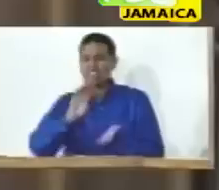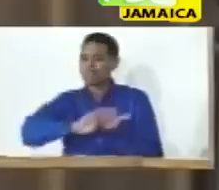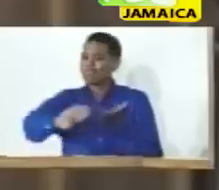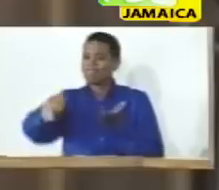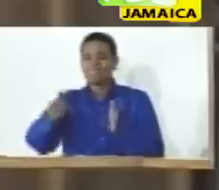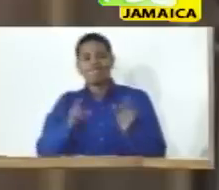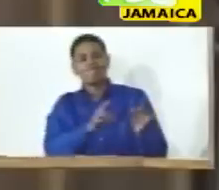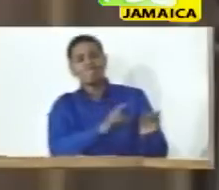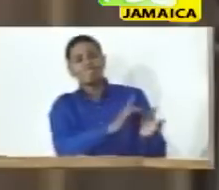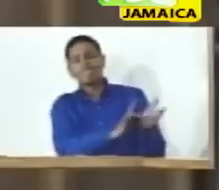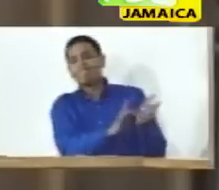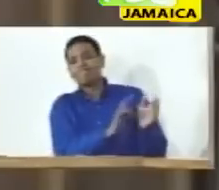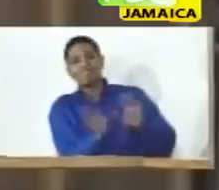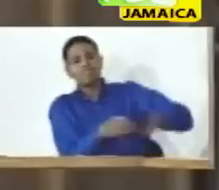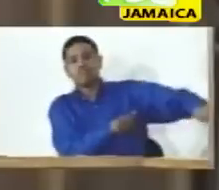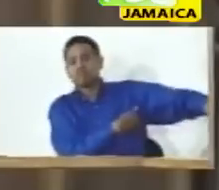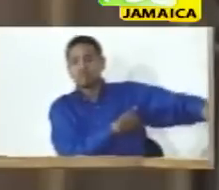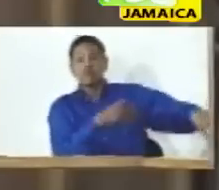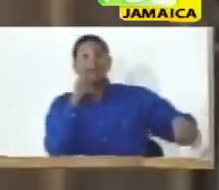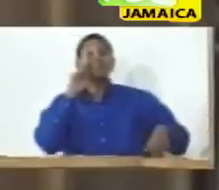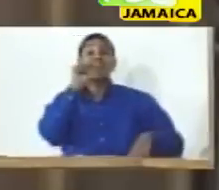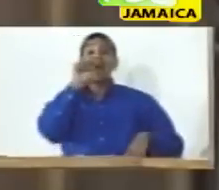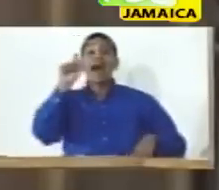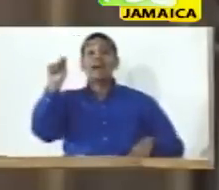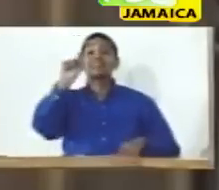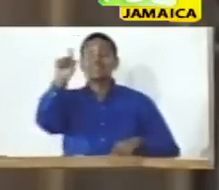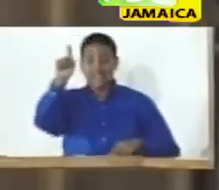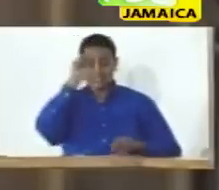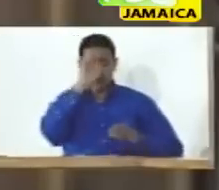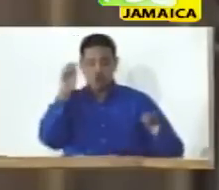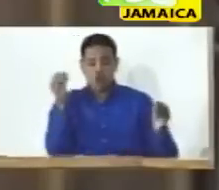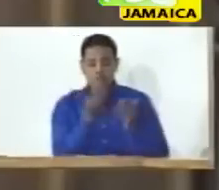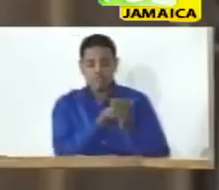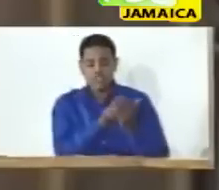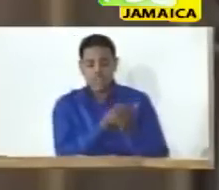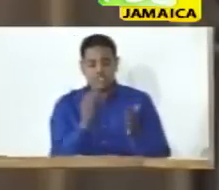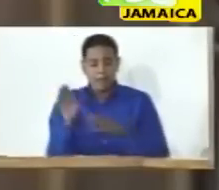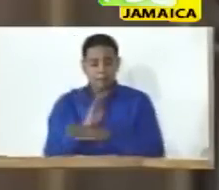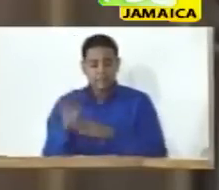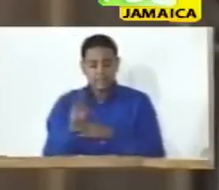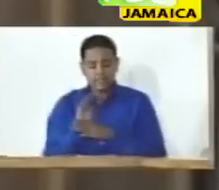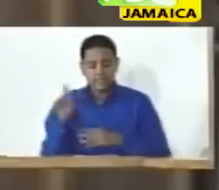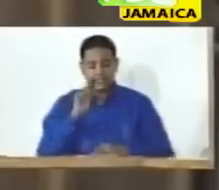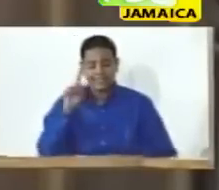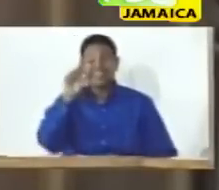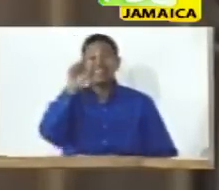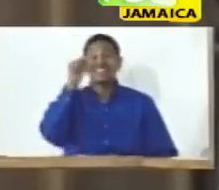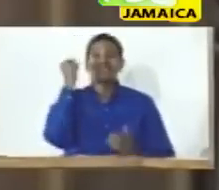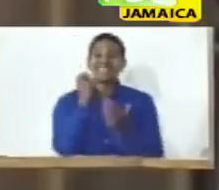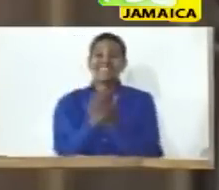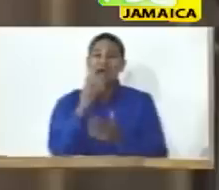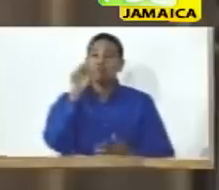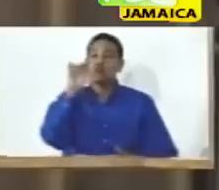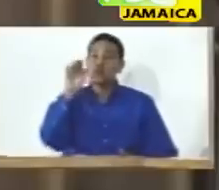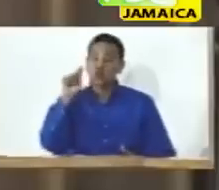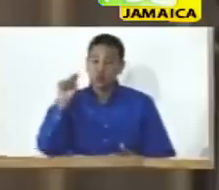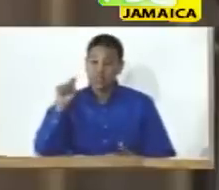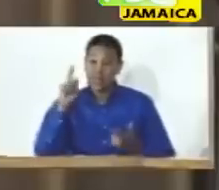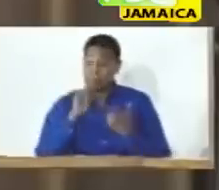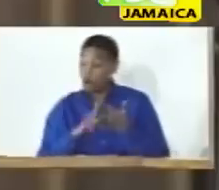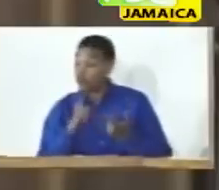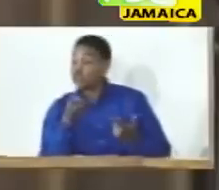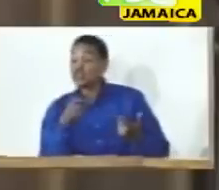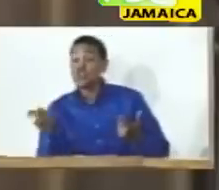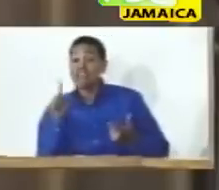the asset tax for non-financial businesses, the ad valorem stamp duty, and the transfer